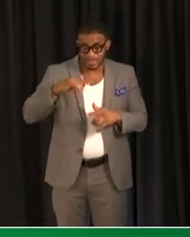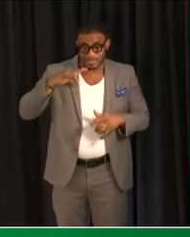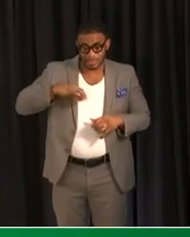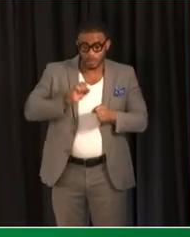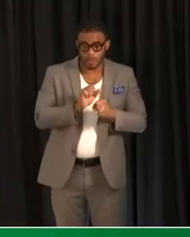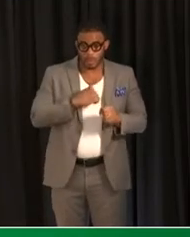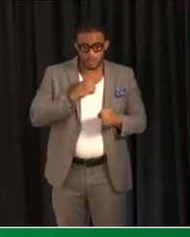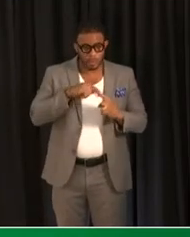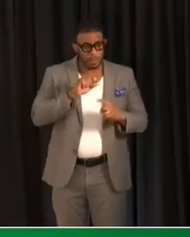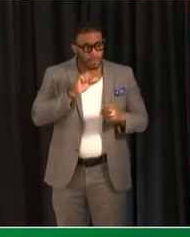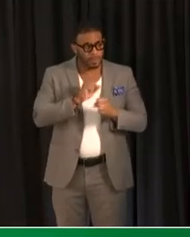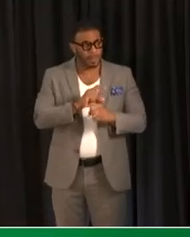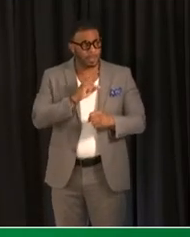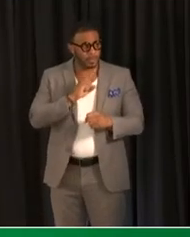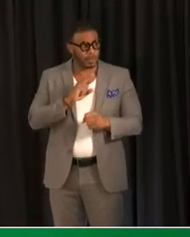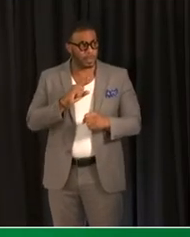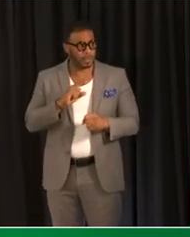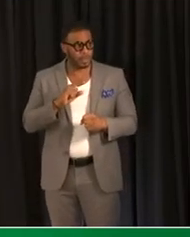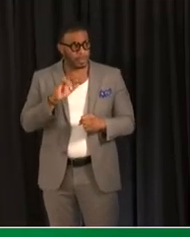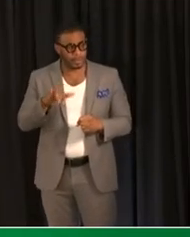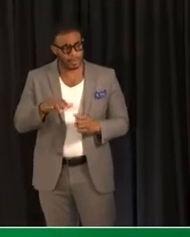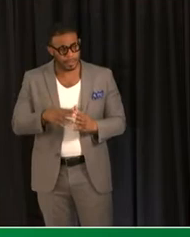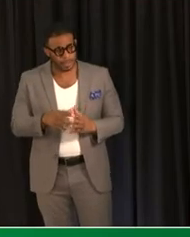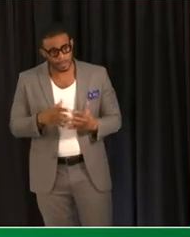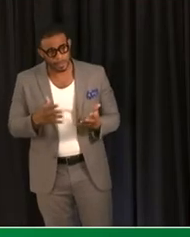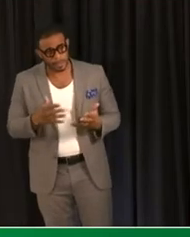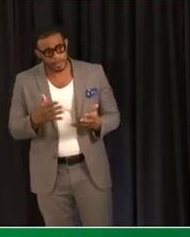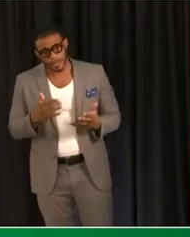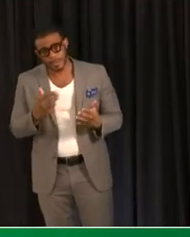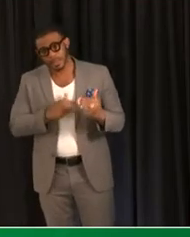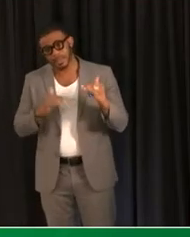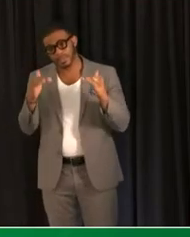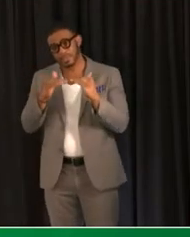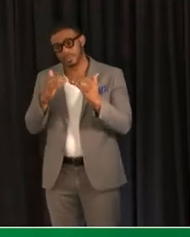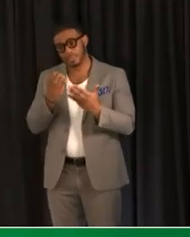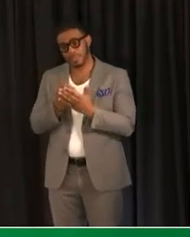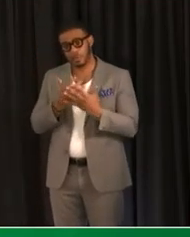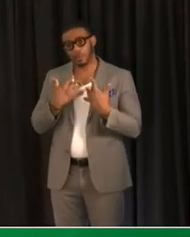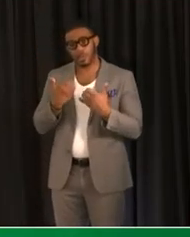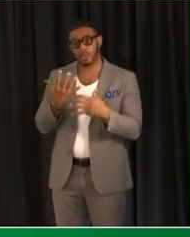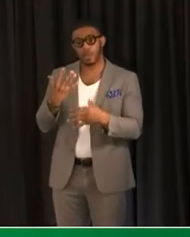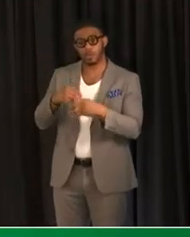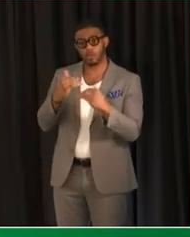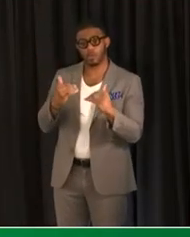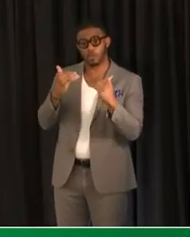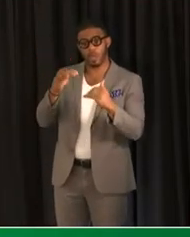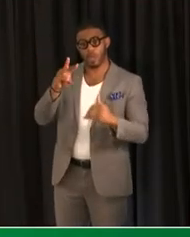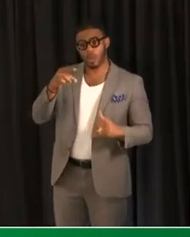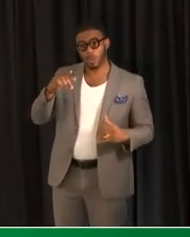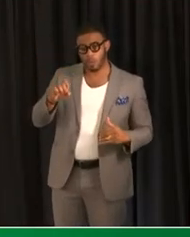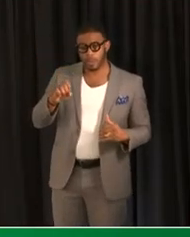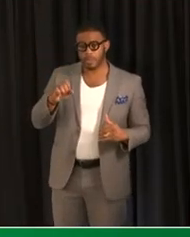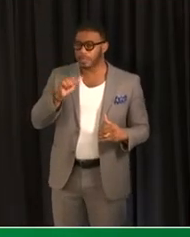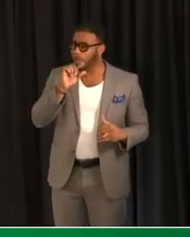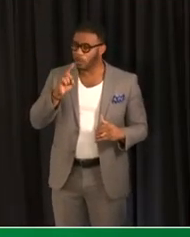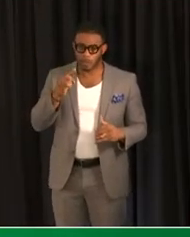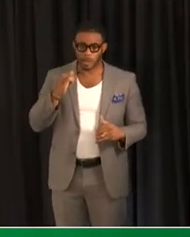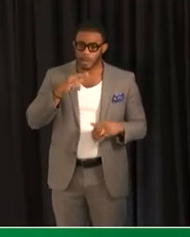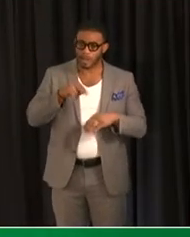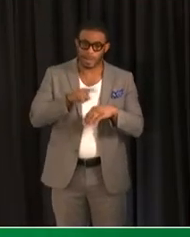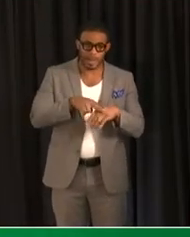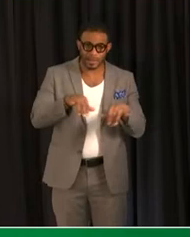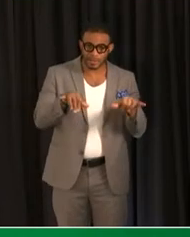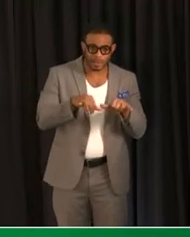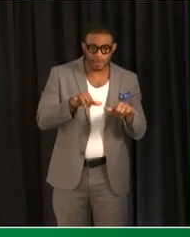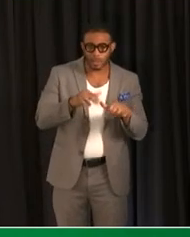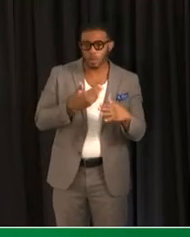when we talk about wages, we have to make sure that, a just economic recovery includes raising the wage, not